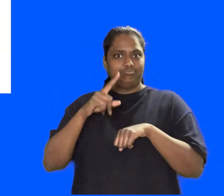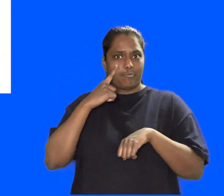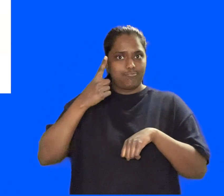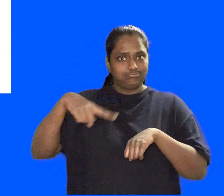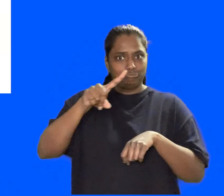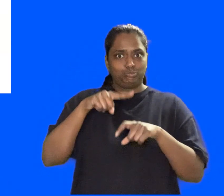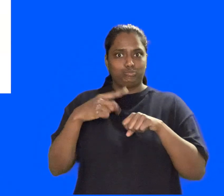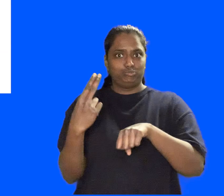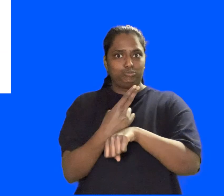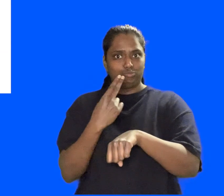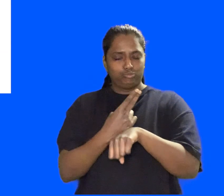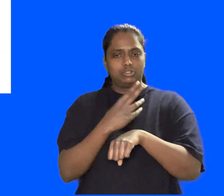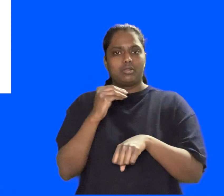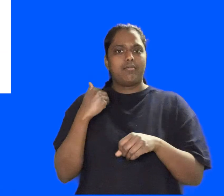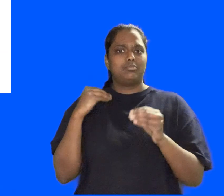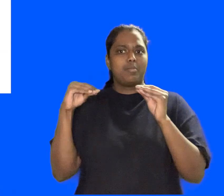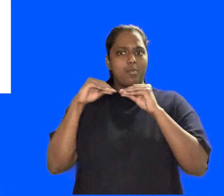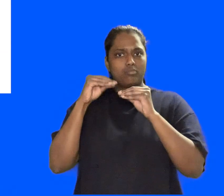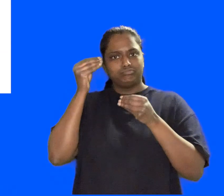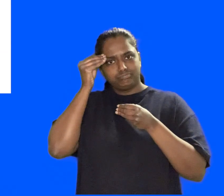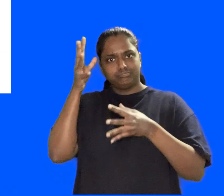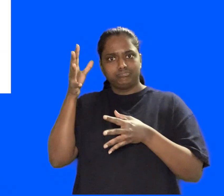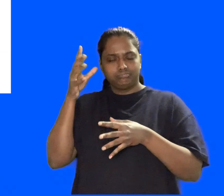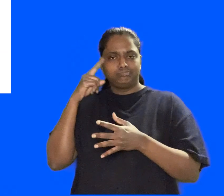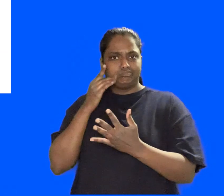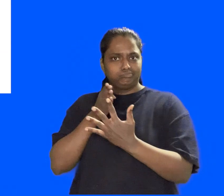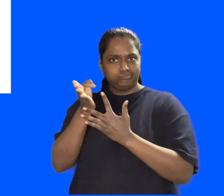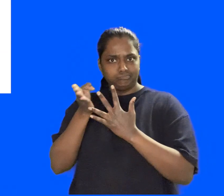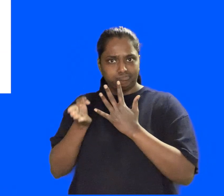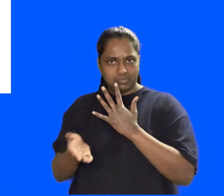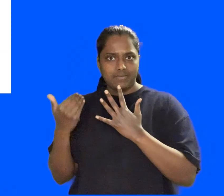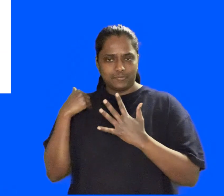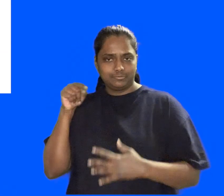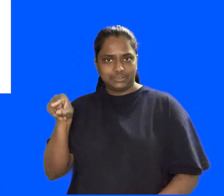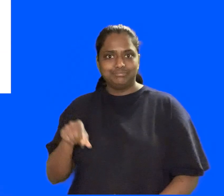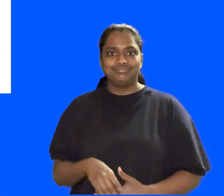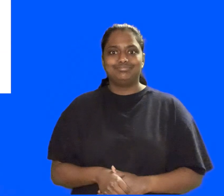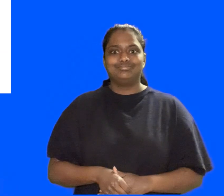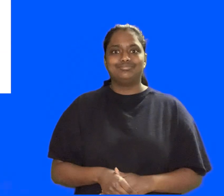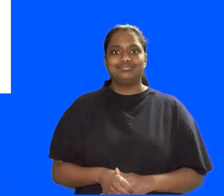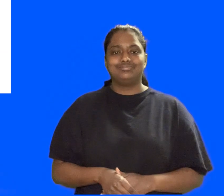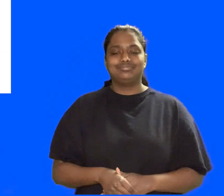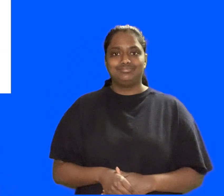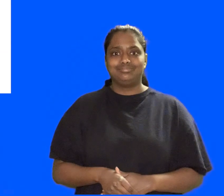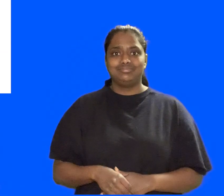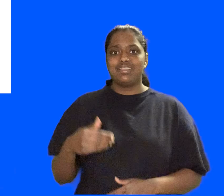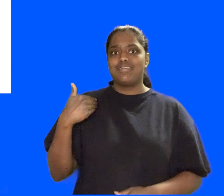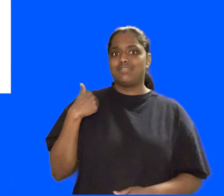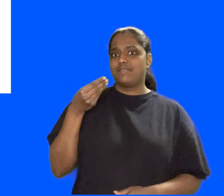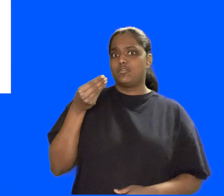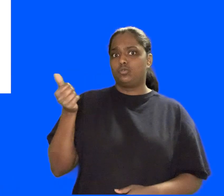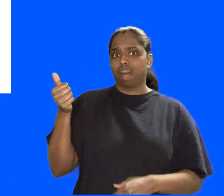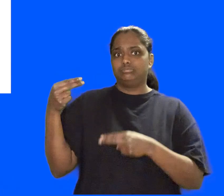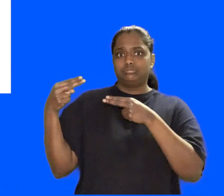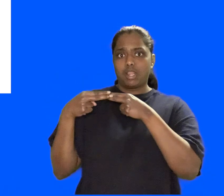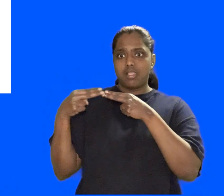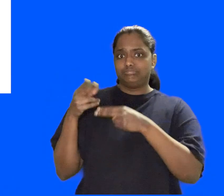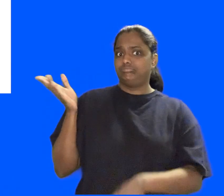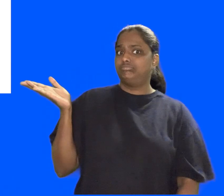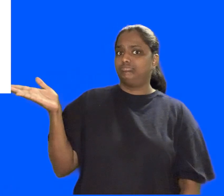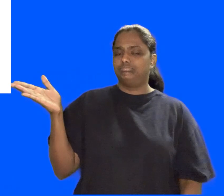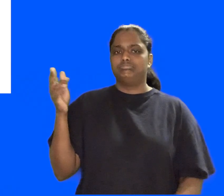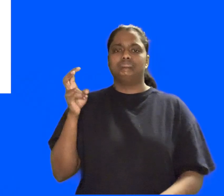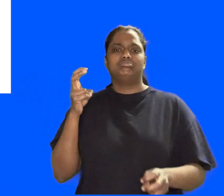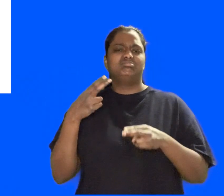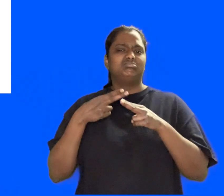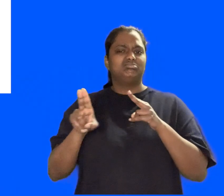to the design file in Figma for this high fidelity prototype is available to you for your use and further iteration as well. And so the next